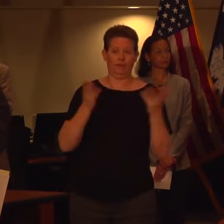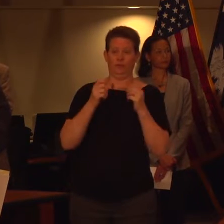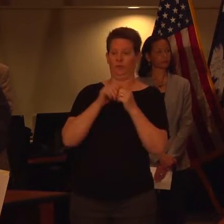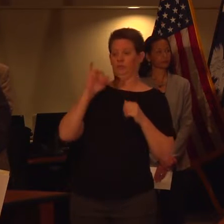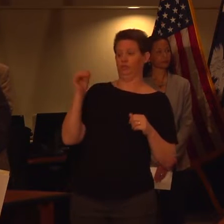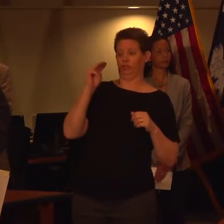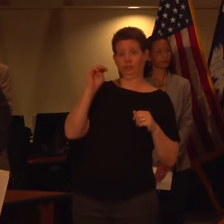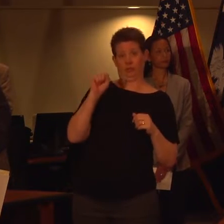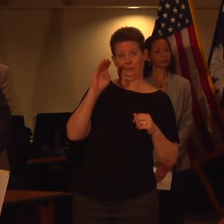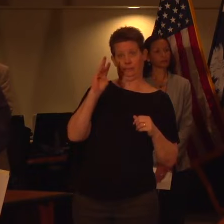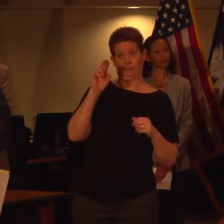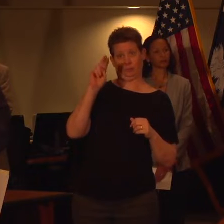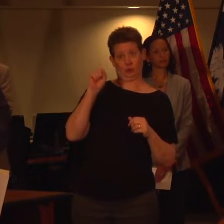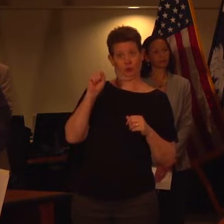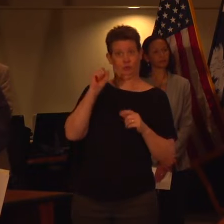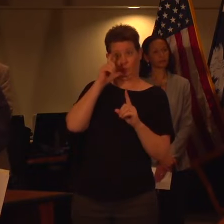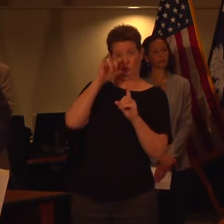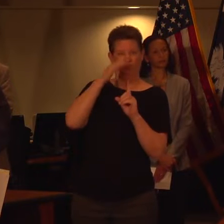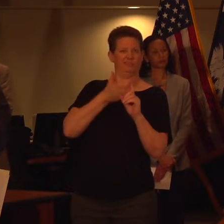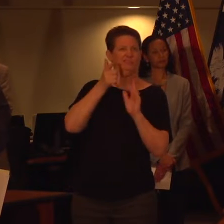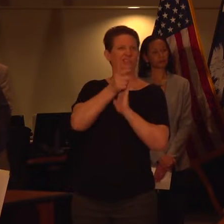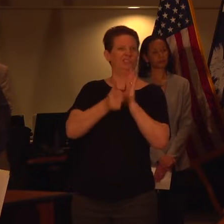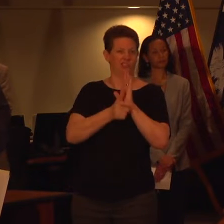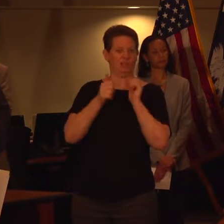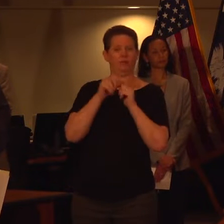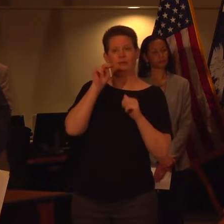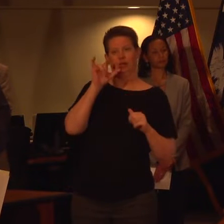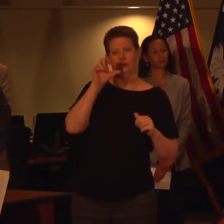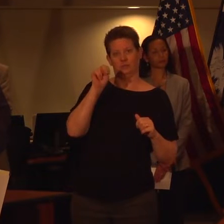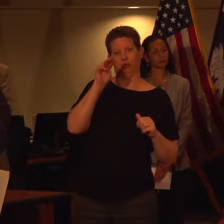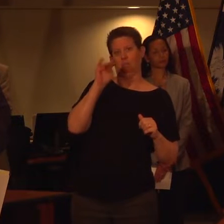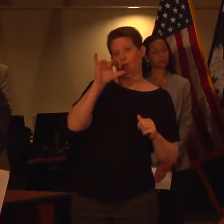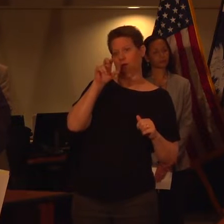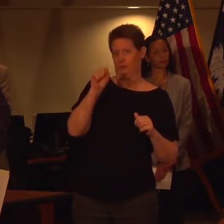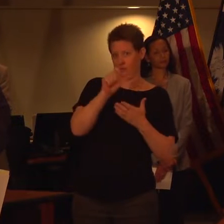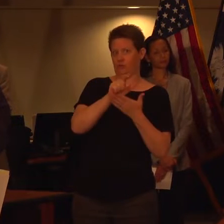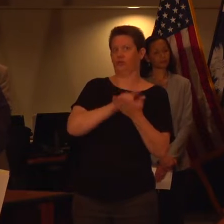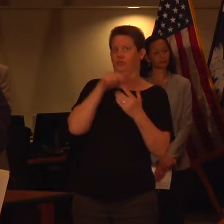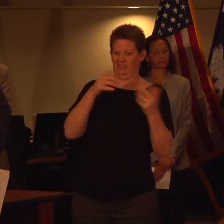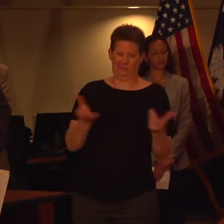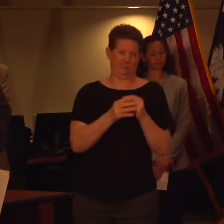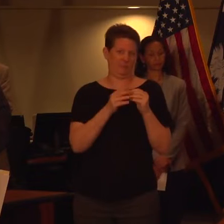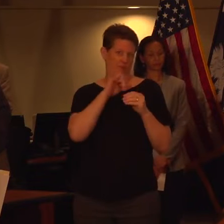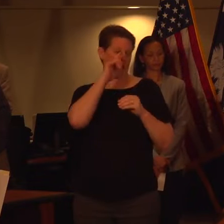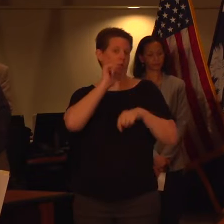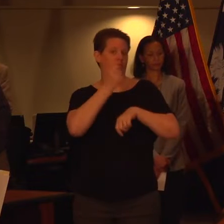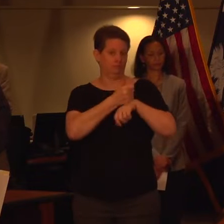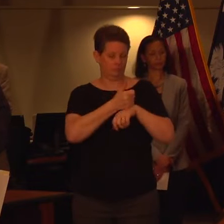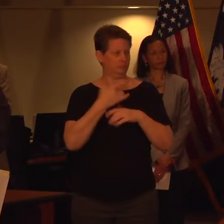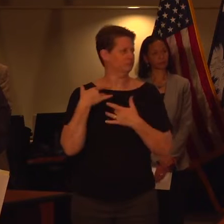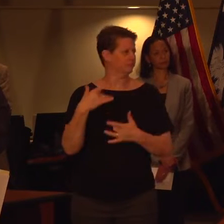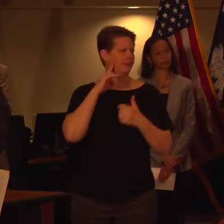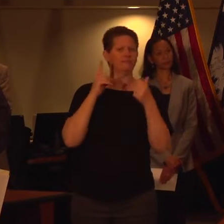James Burns, an attorney with Nelson Mullins Law Firm here in Columbia. And our first meeting will